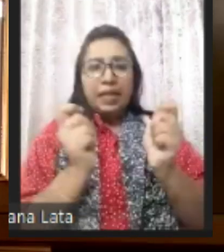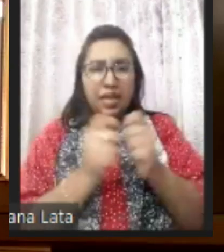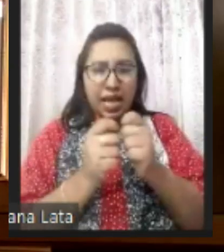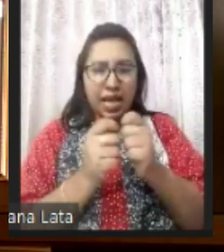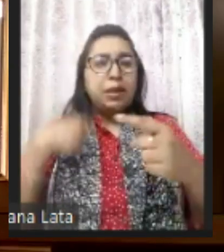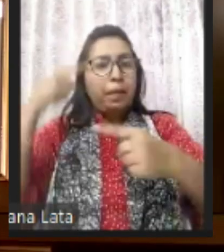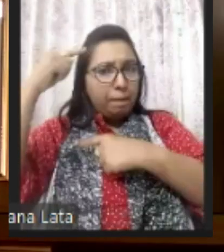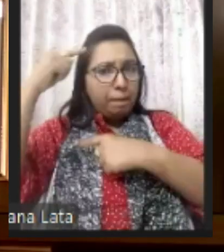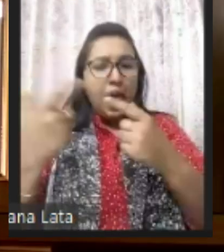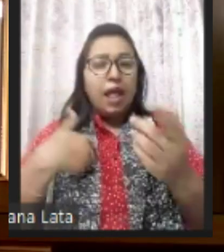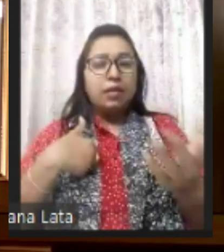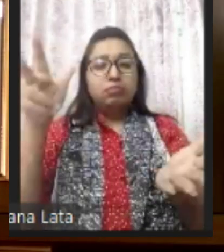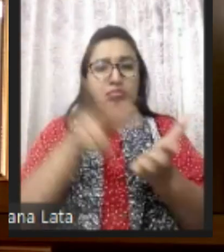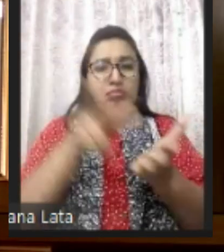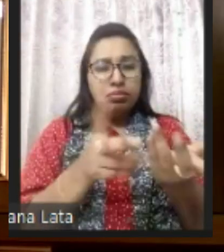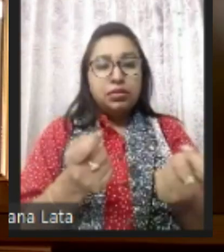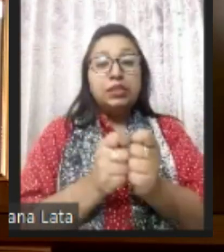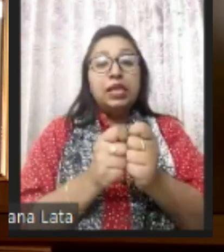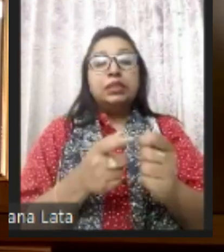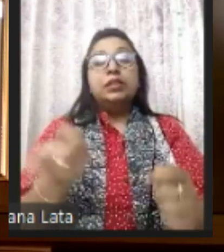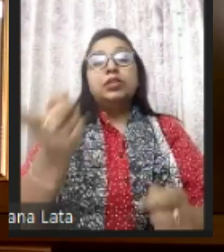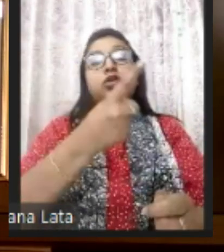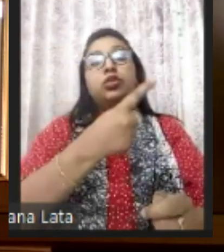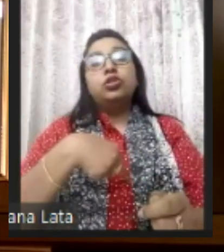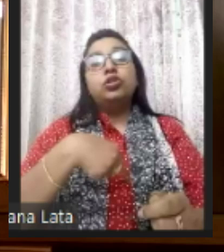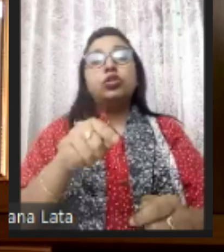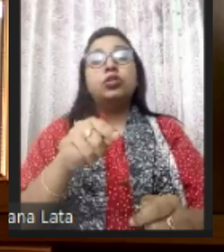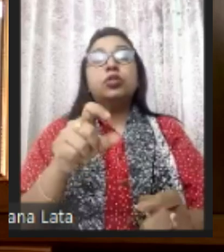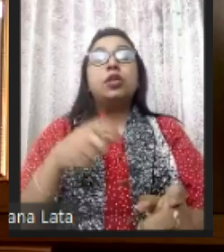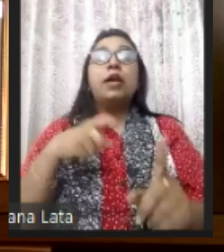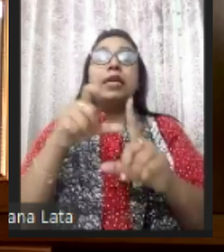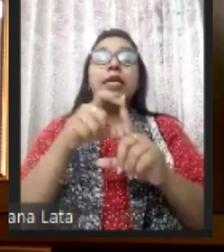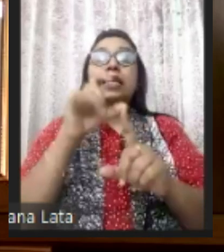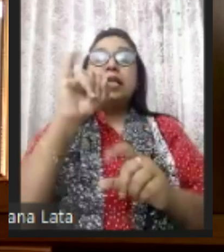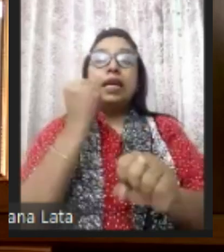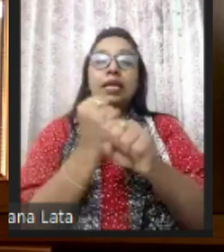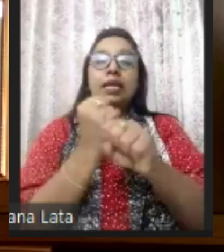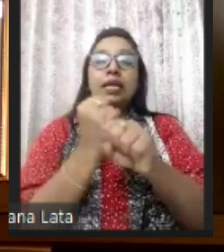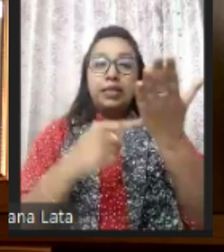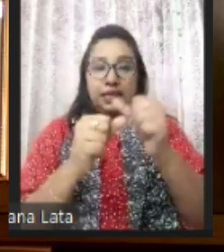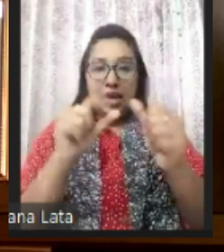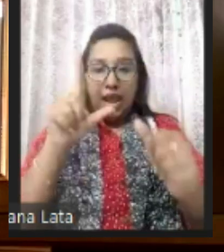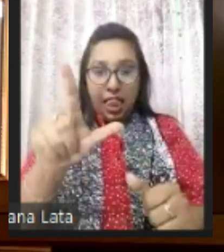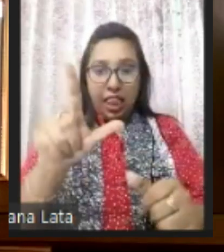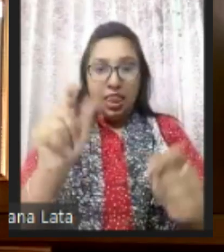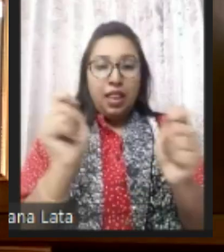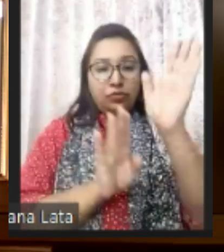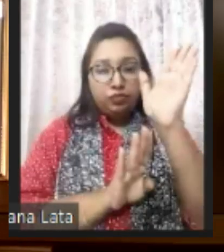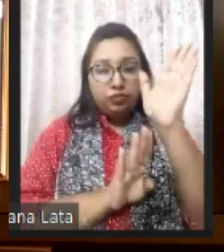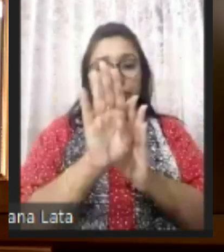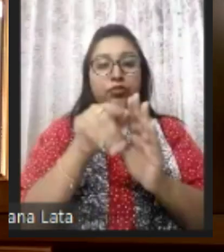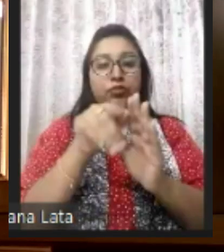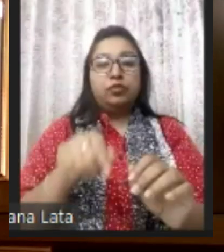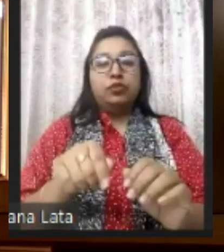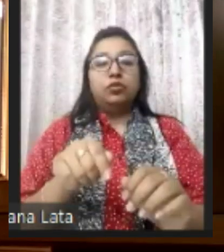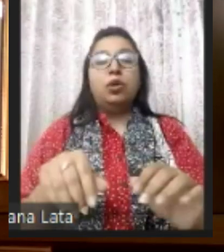have able to transfer the country to a digitally driven nation that is exemplary to the